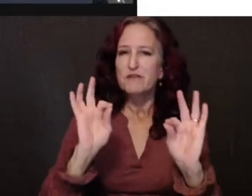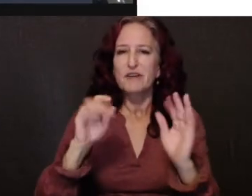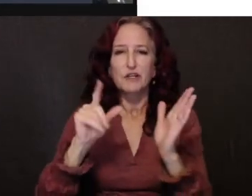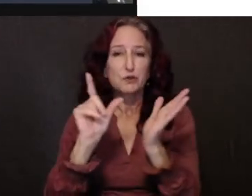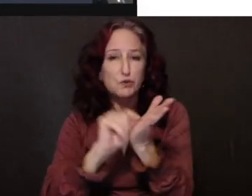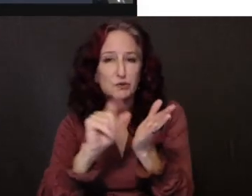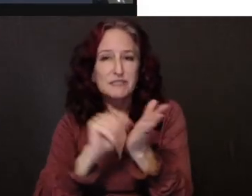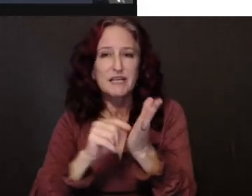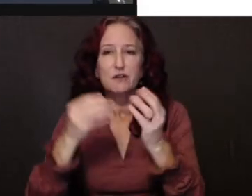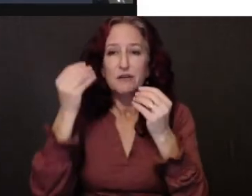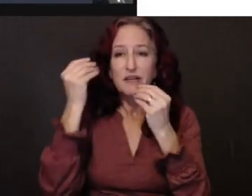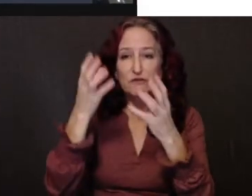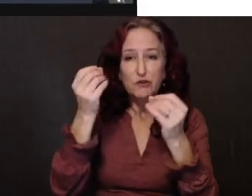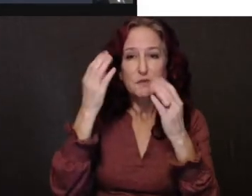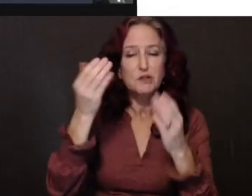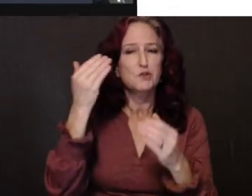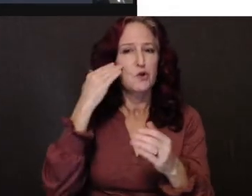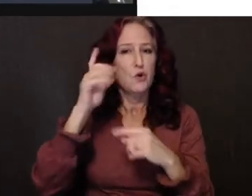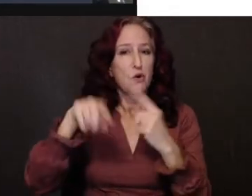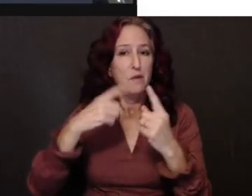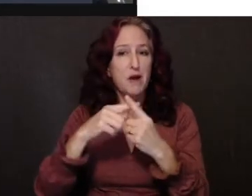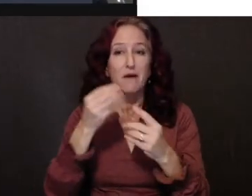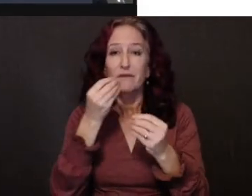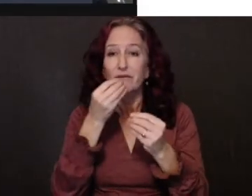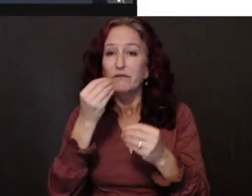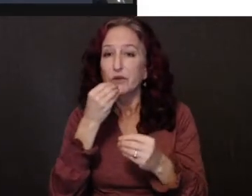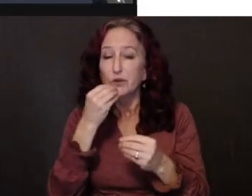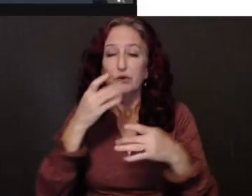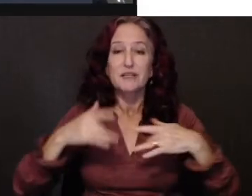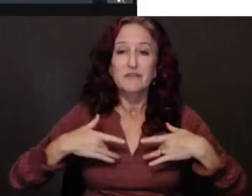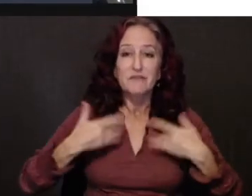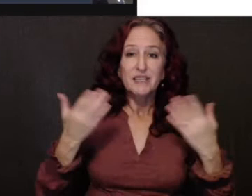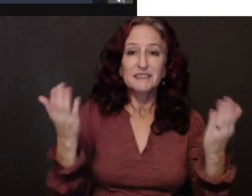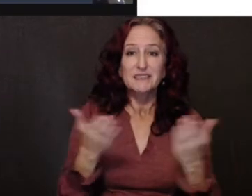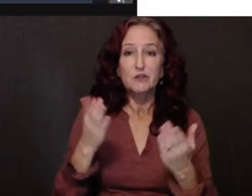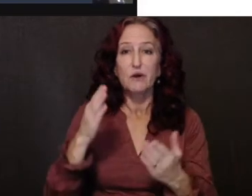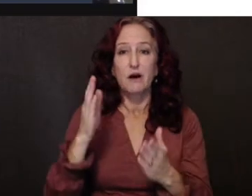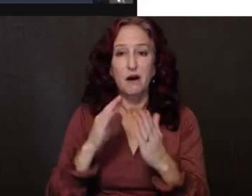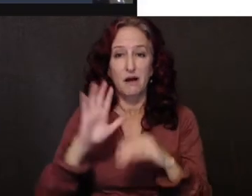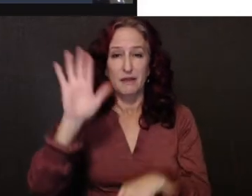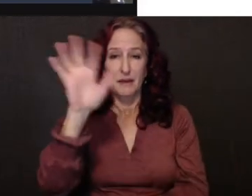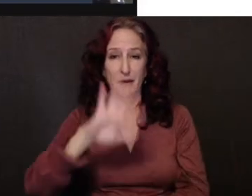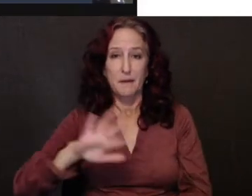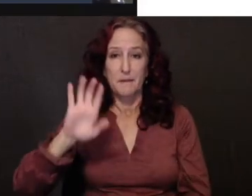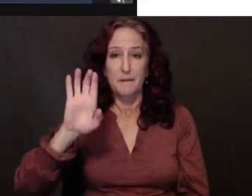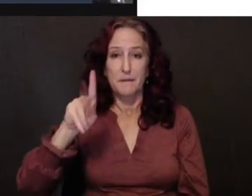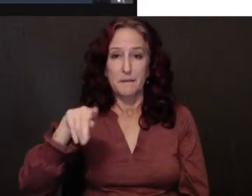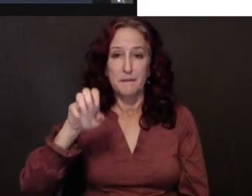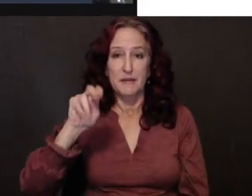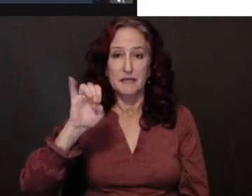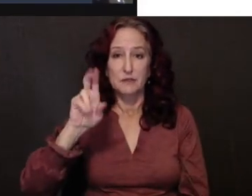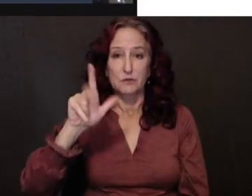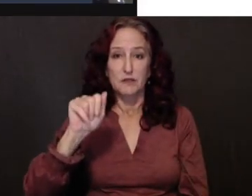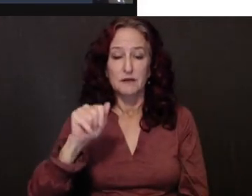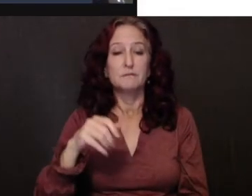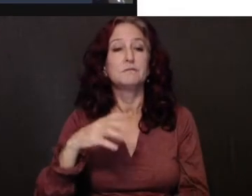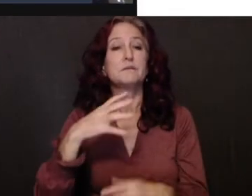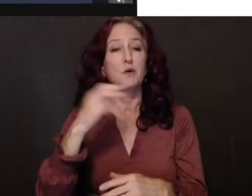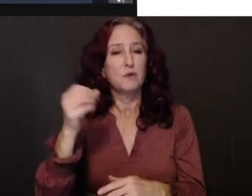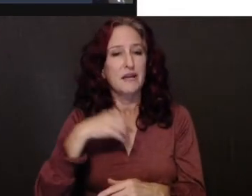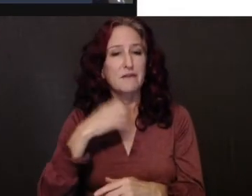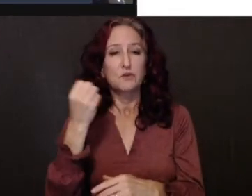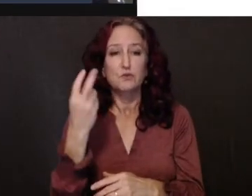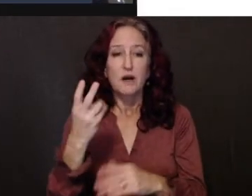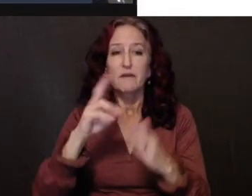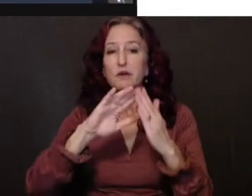is your go-to newsletter for exclusive insights into what's happening in the food scene on the peninsula. And last